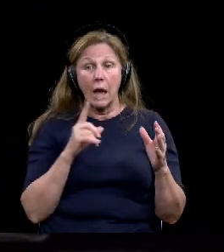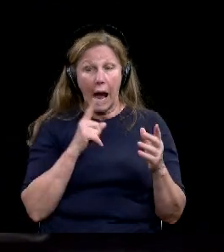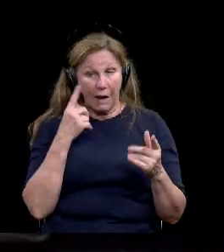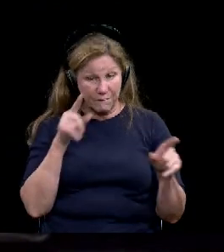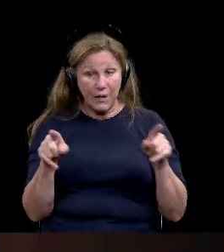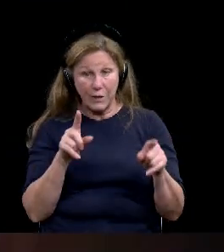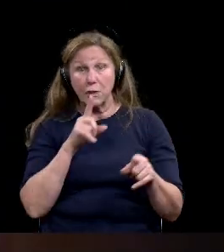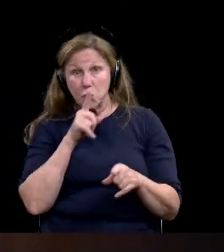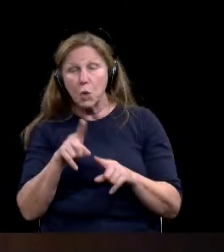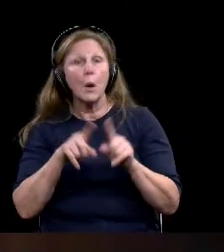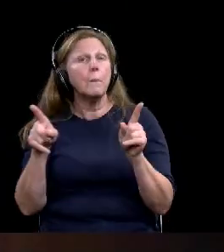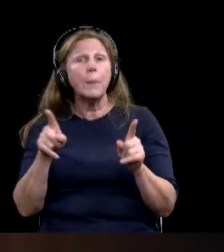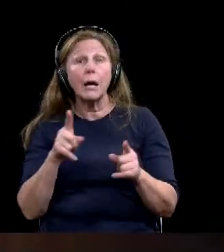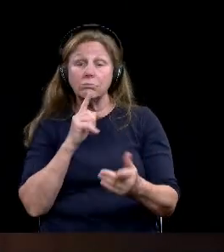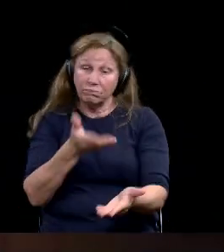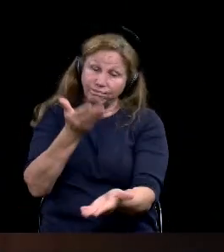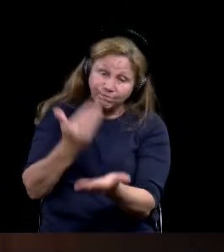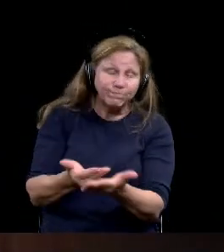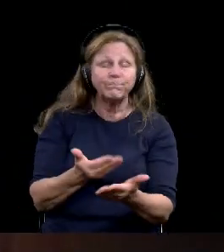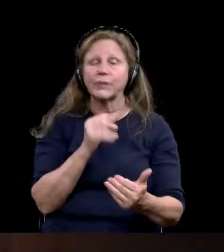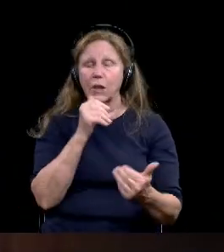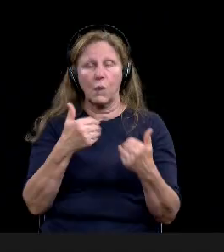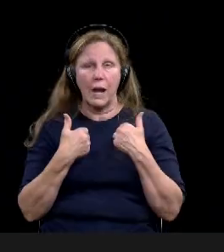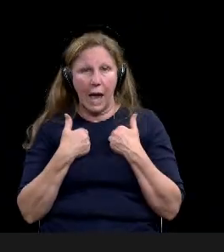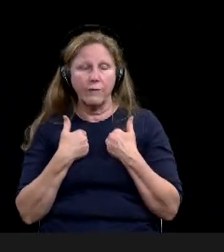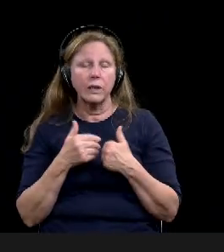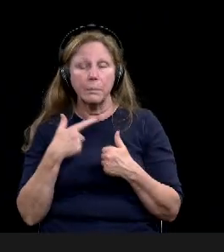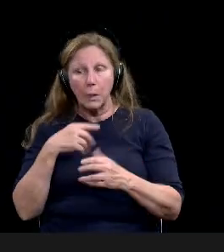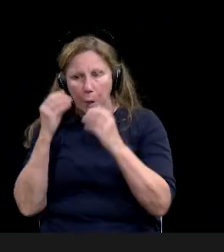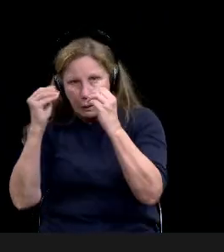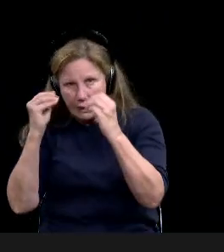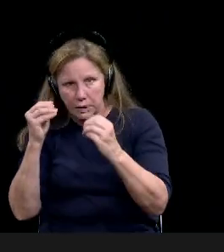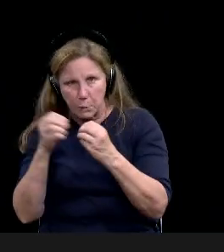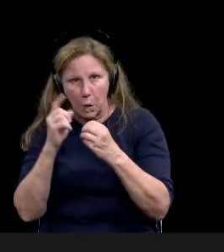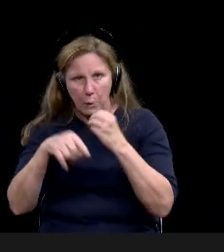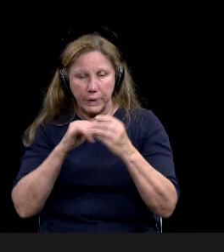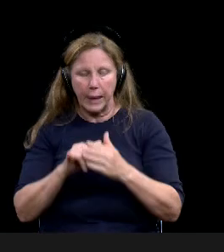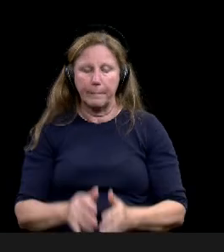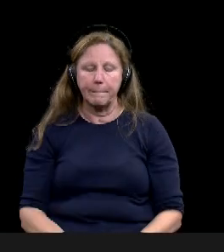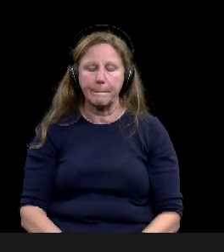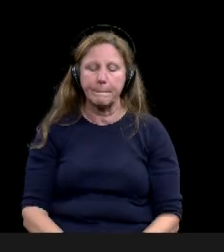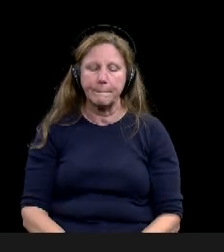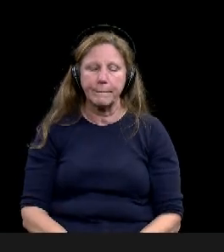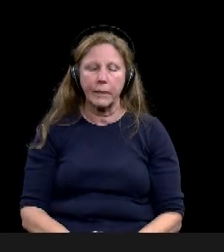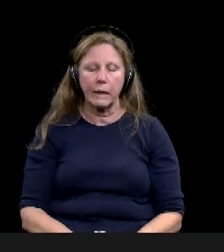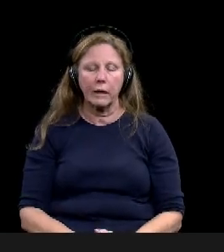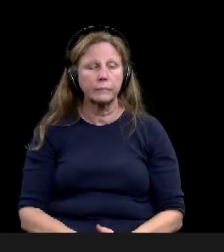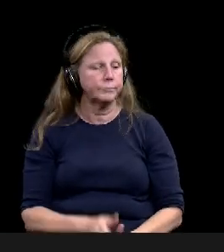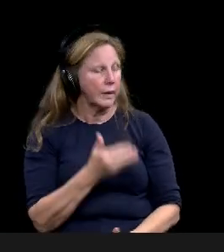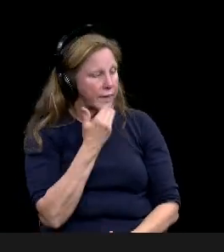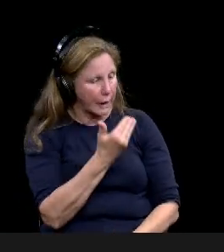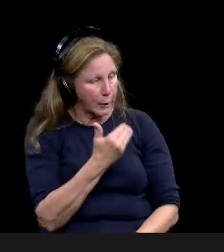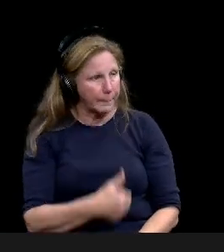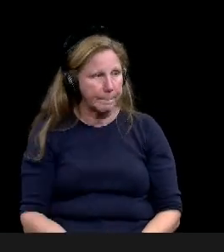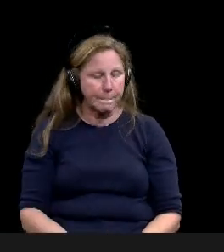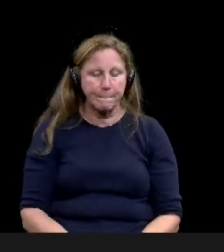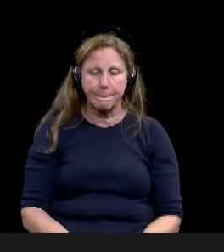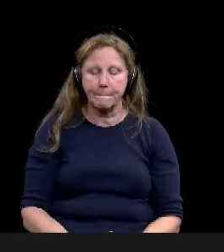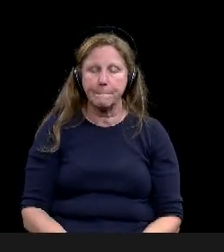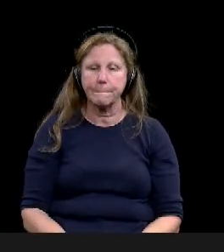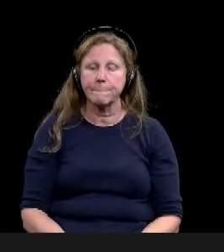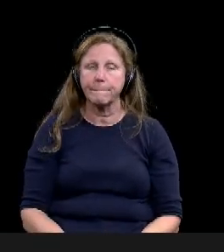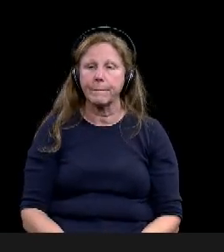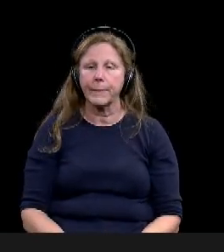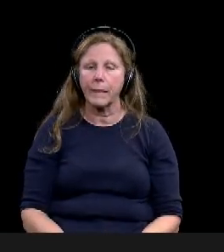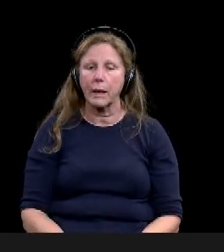Thank you, LaShonda. And Mayor, we'll leave that there. Robin, unless you have another question, we'll turn it back over to the mayor for closing